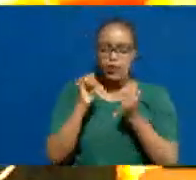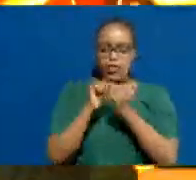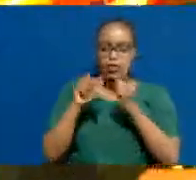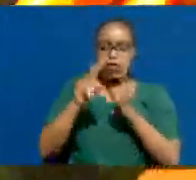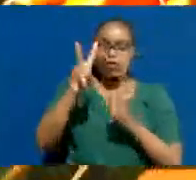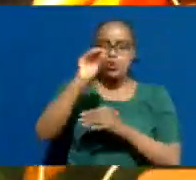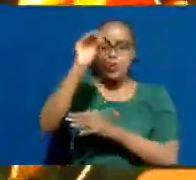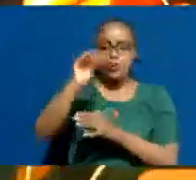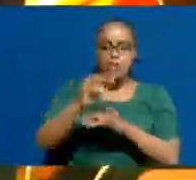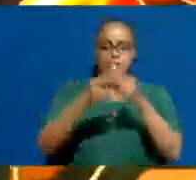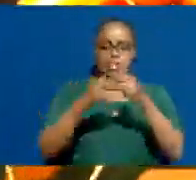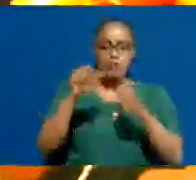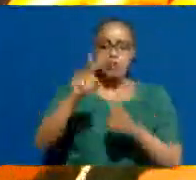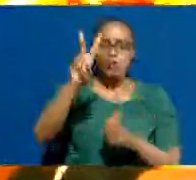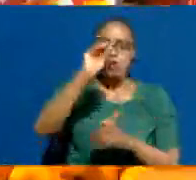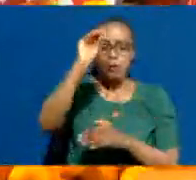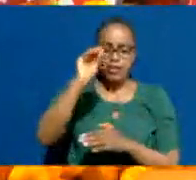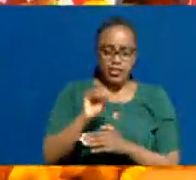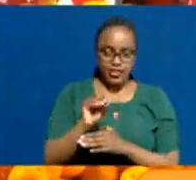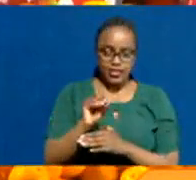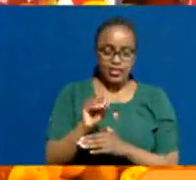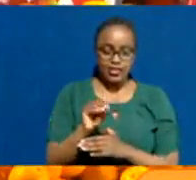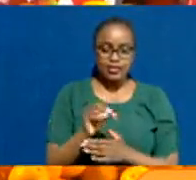10.2% and 7.2% respectively.